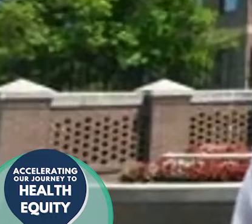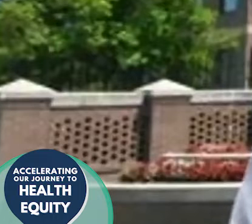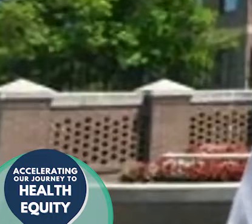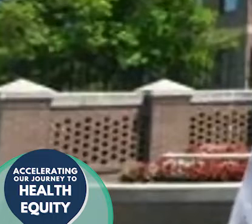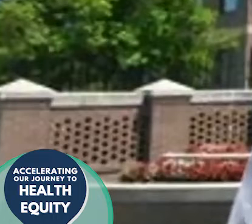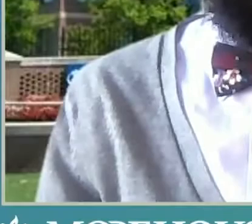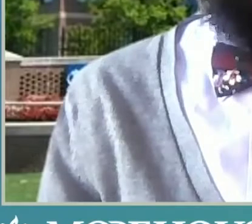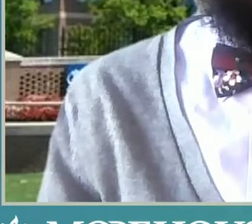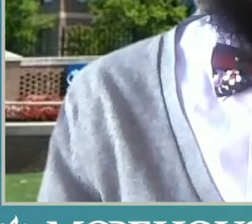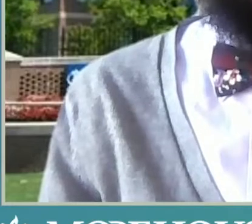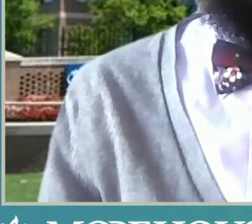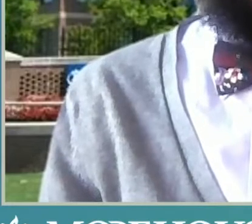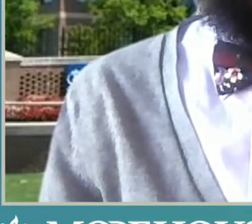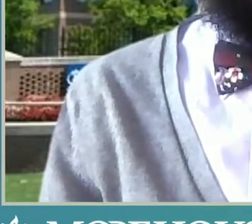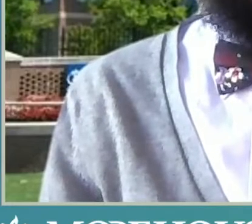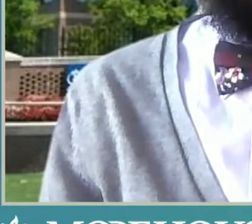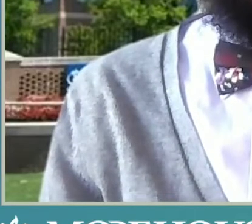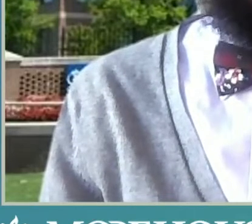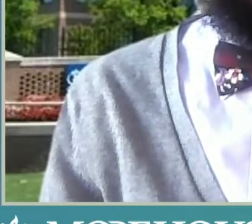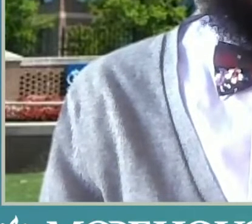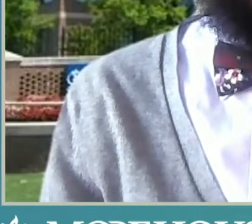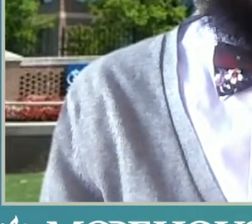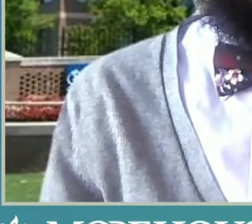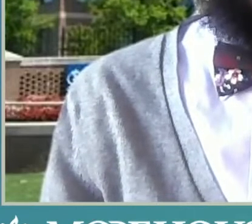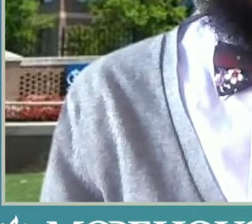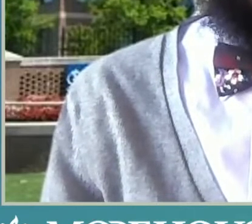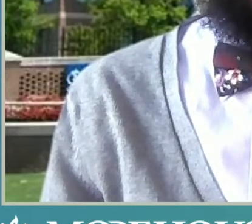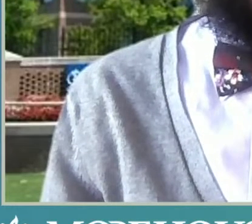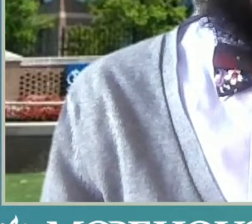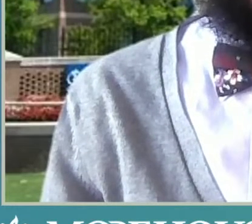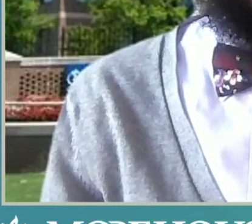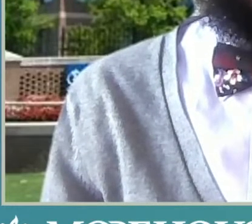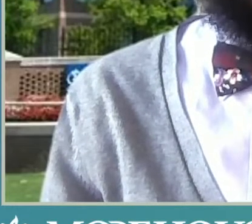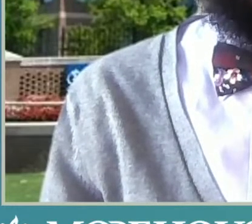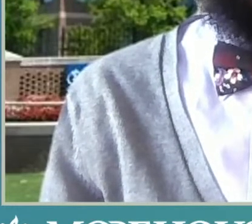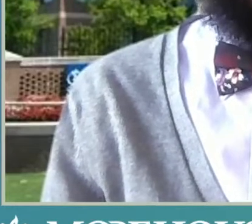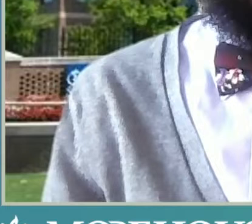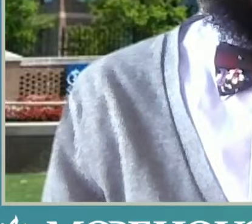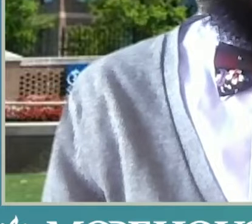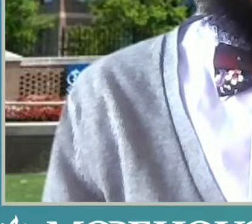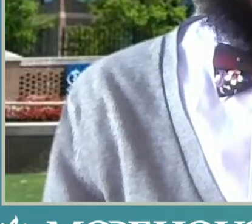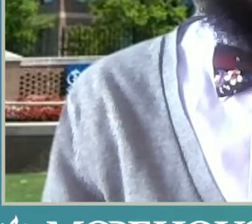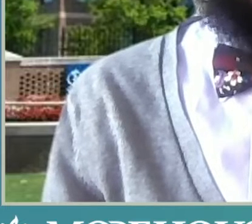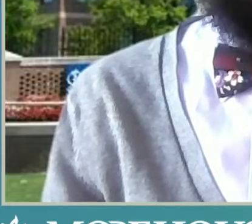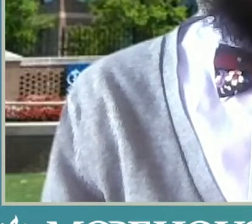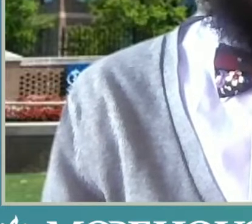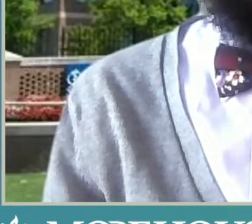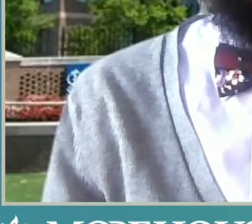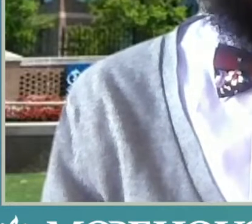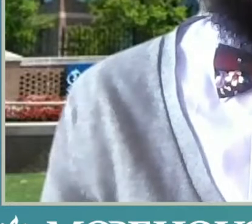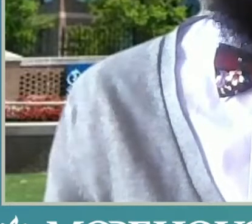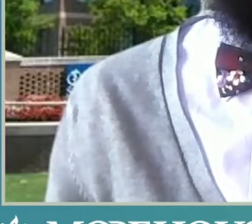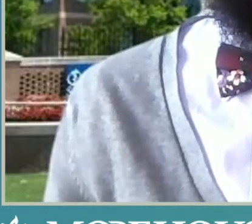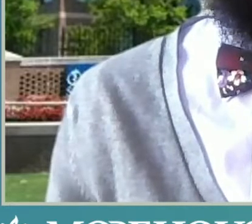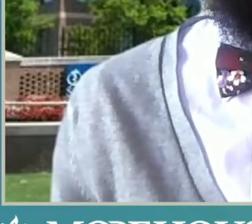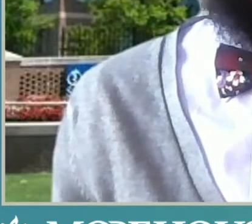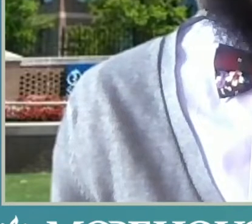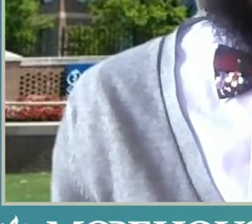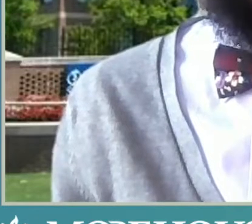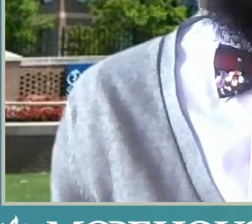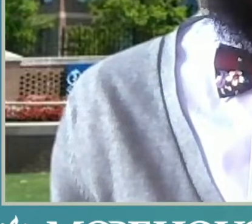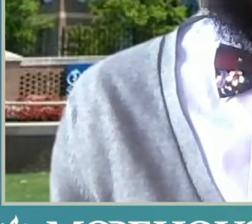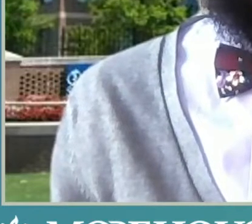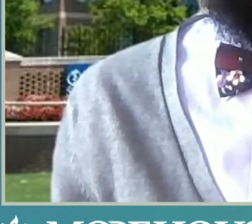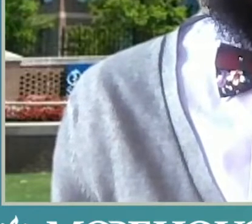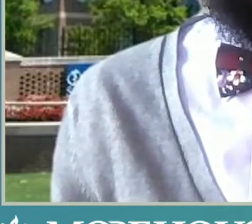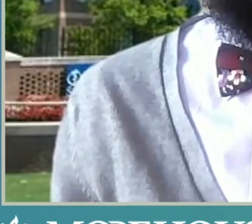of the program. And we're so happy to have them both joining us. So Nikita and Bella, I will shift it over to you. Thank